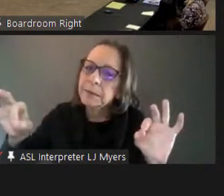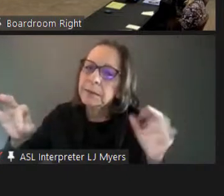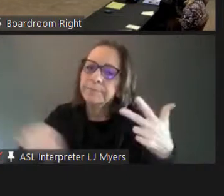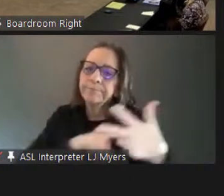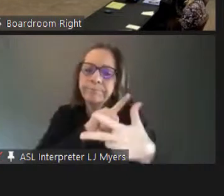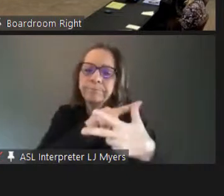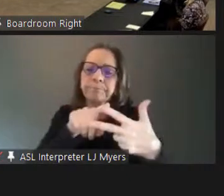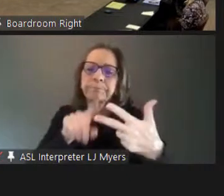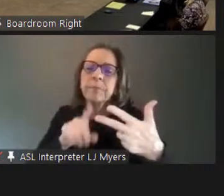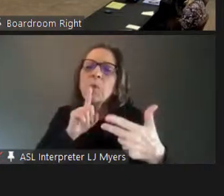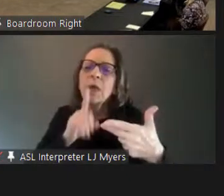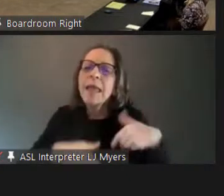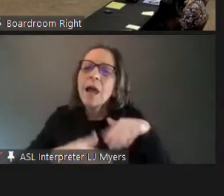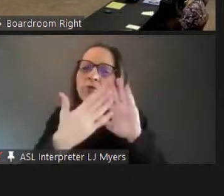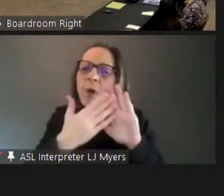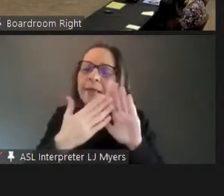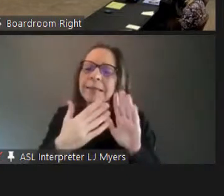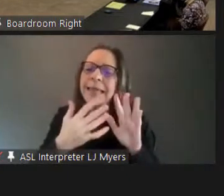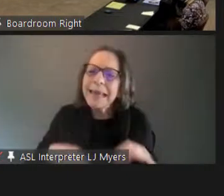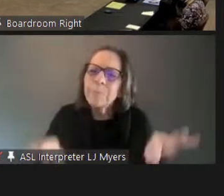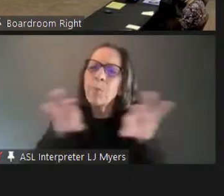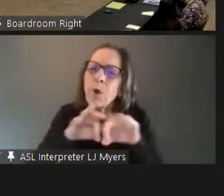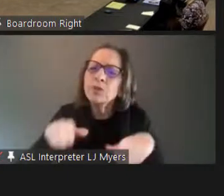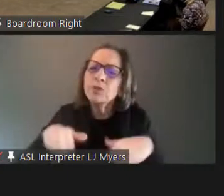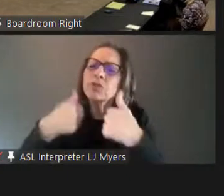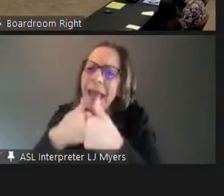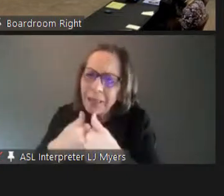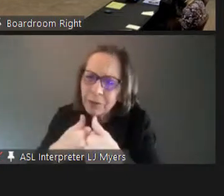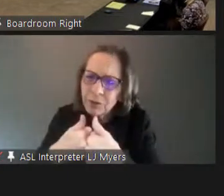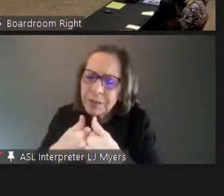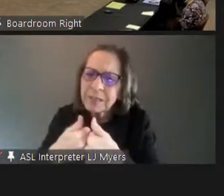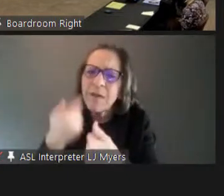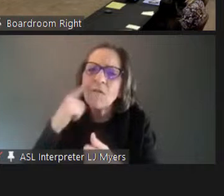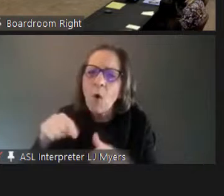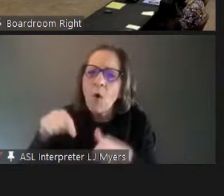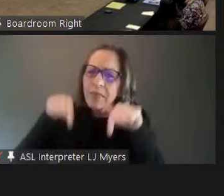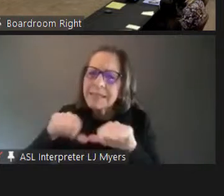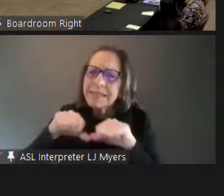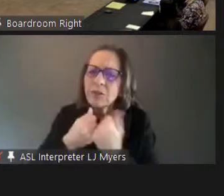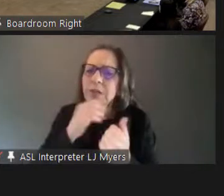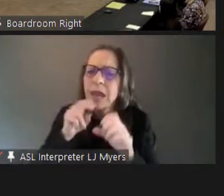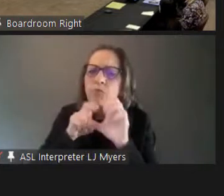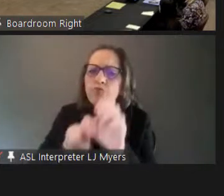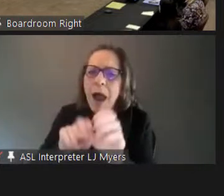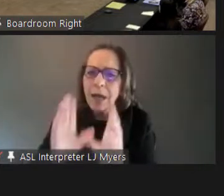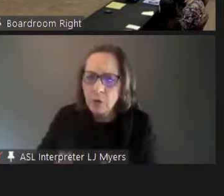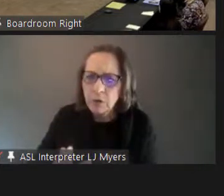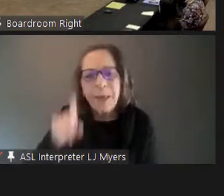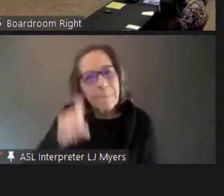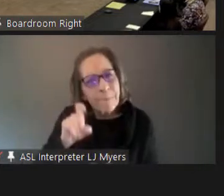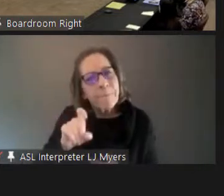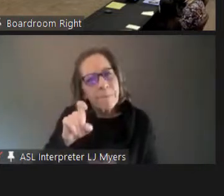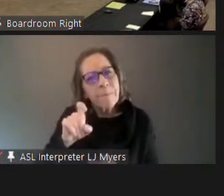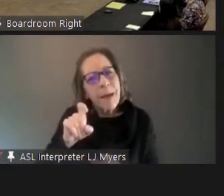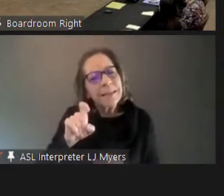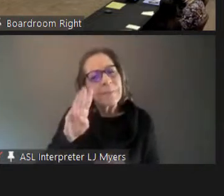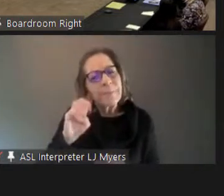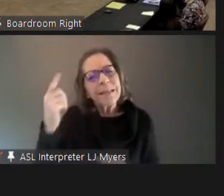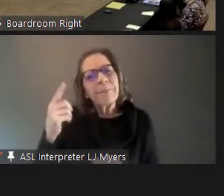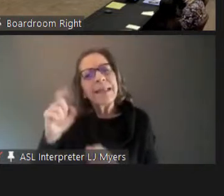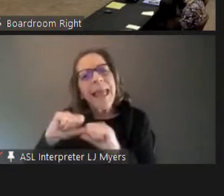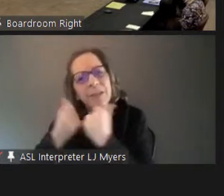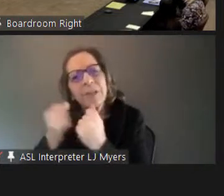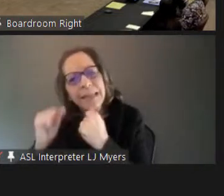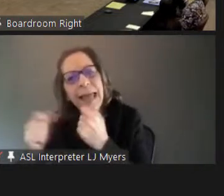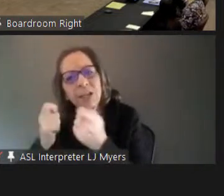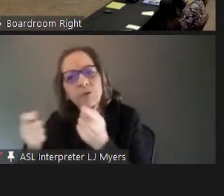really addressing key challenges facing the agency and its riders. And we also want to be clear, it has to be within the agency's control. We don't want to put out a